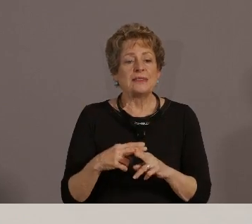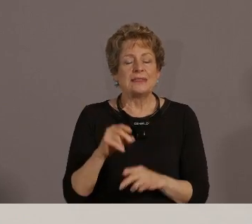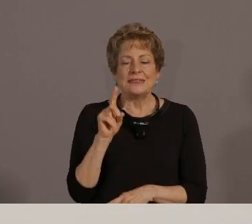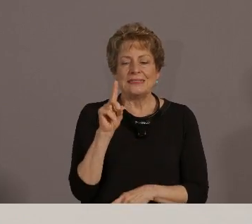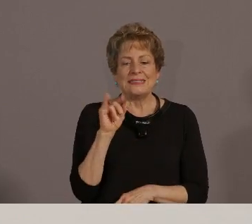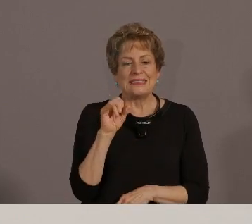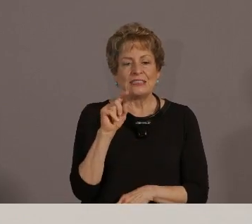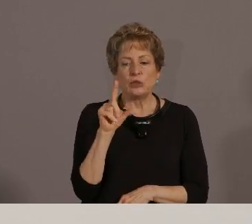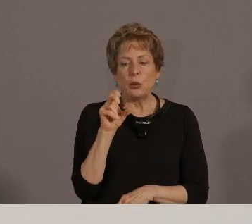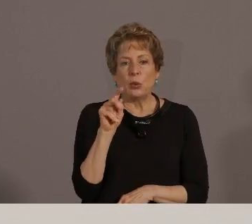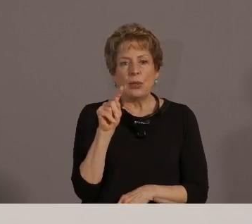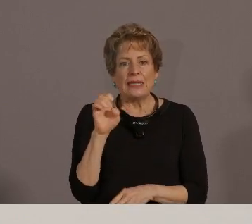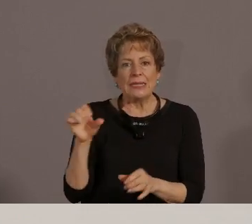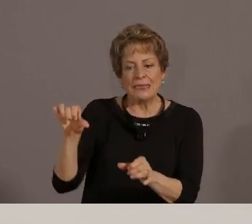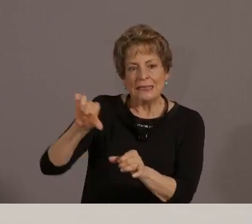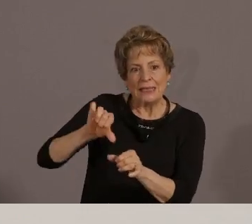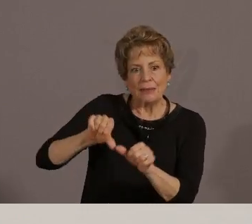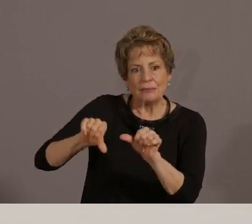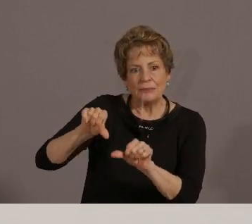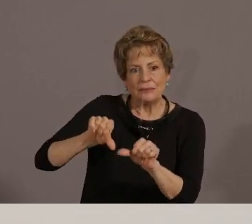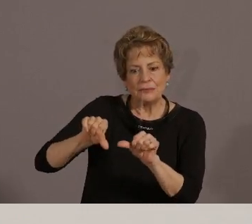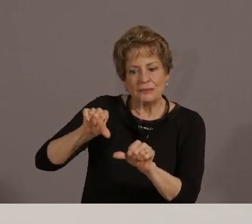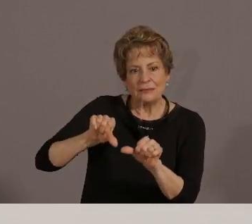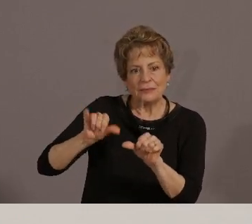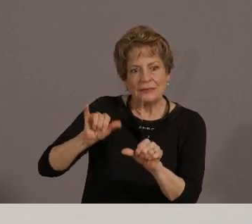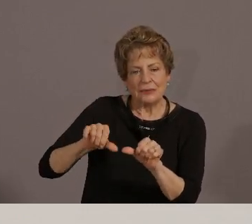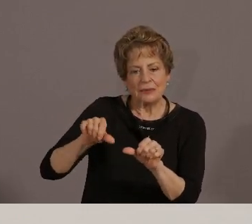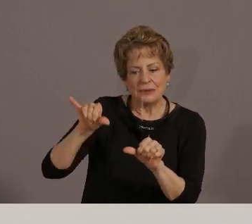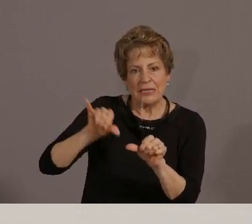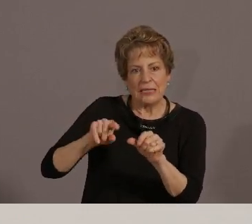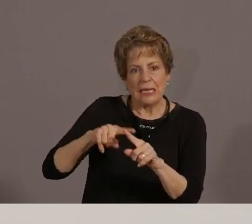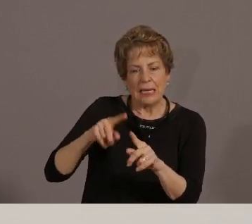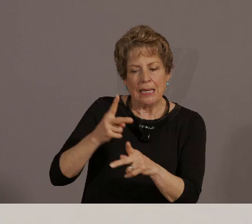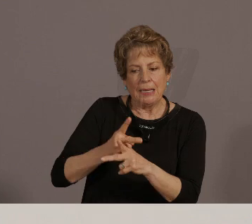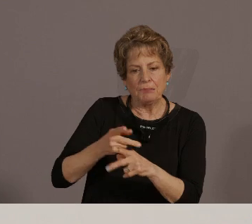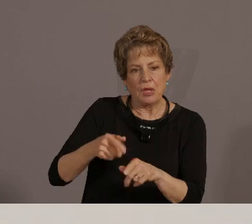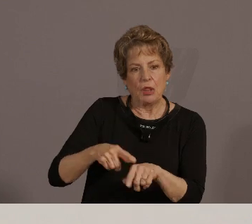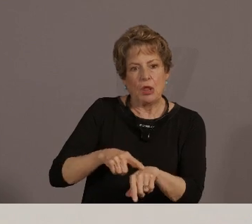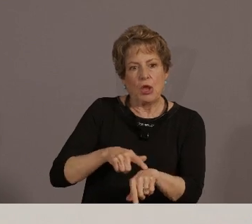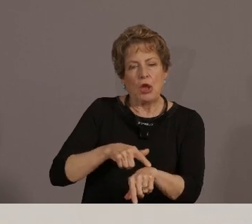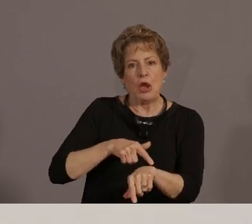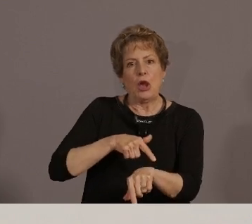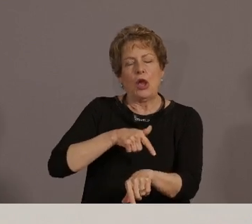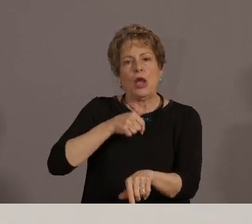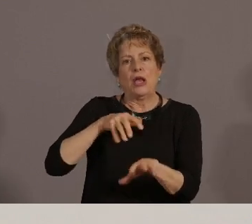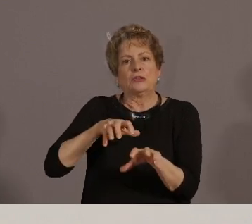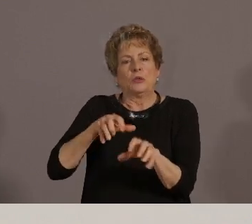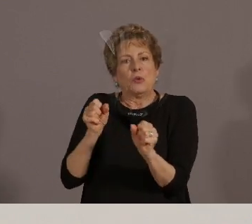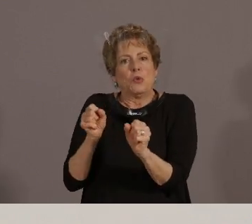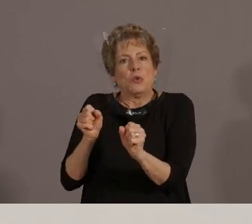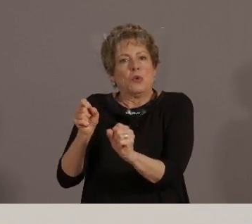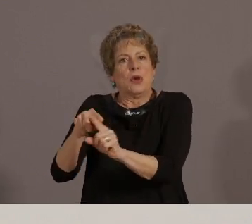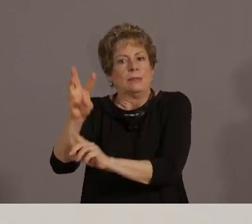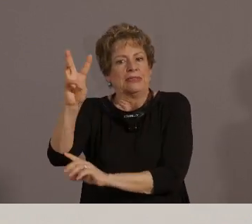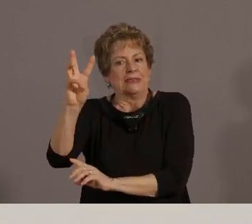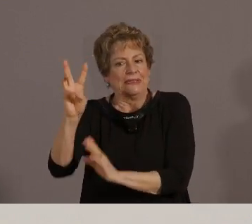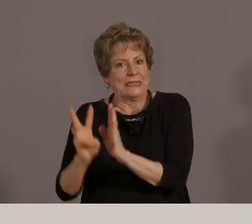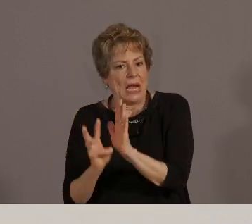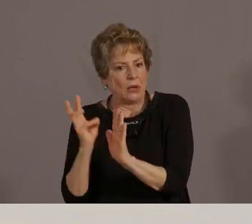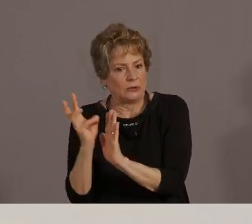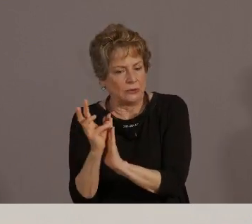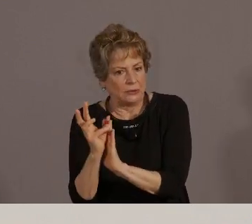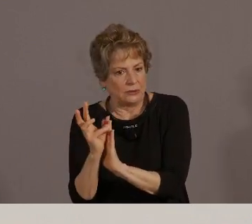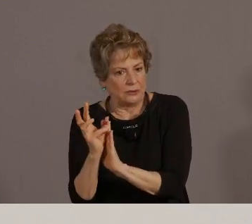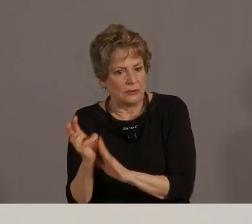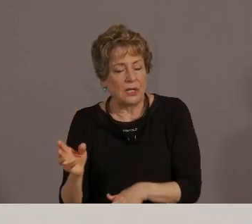that, you've got about 6 hours to use it. And our pharmacies have a pretty stringent criteria for marking it and when it